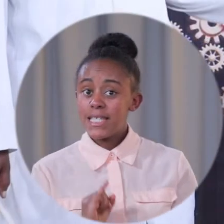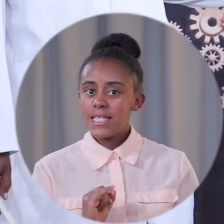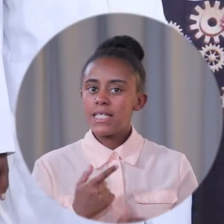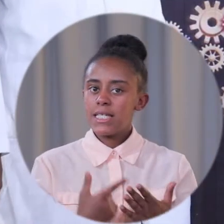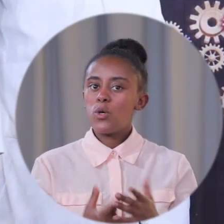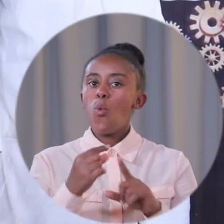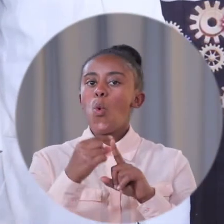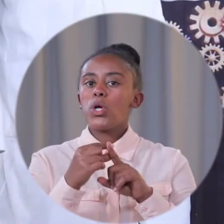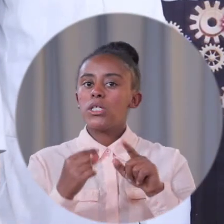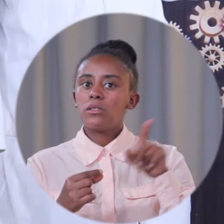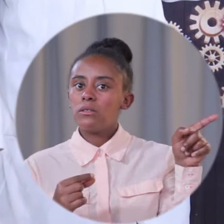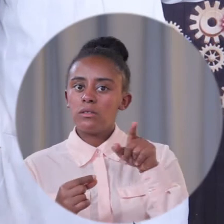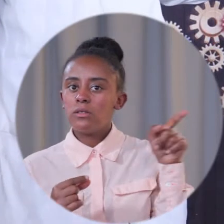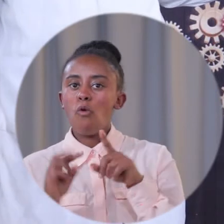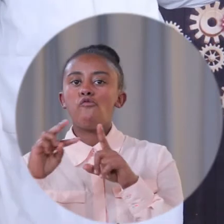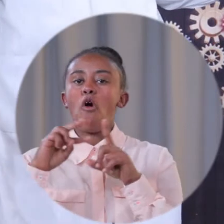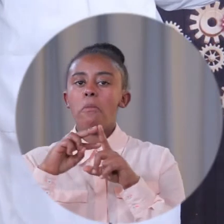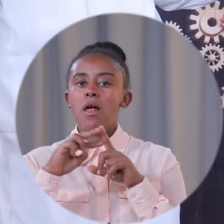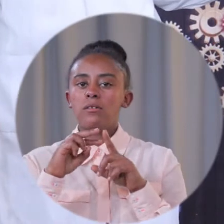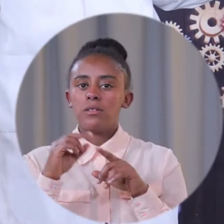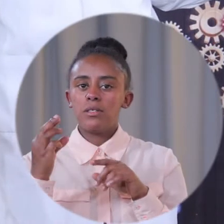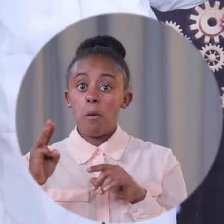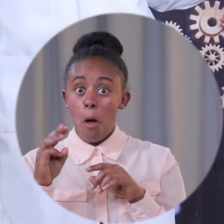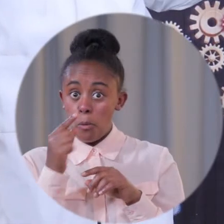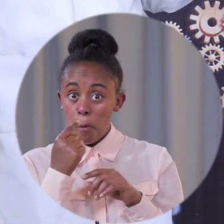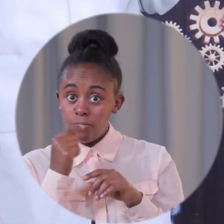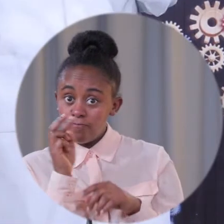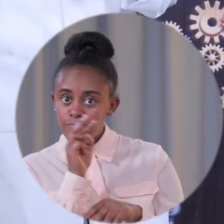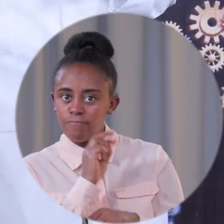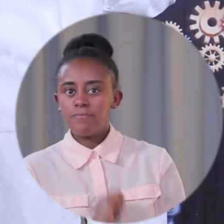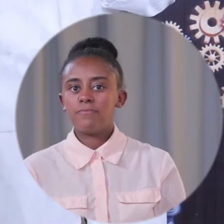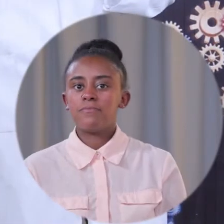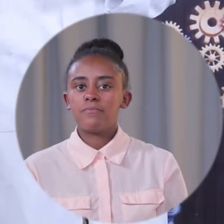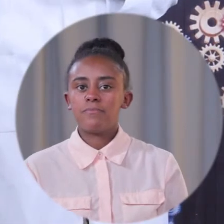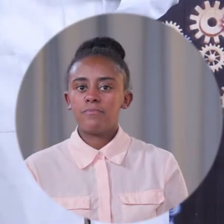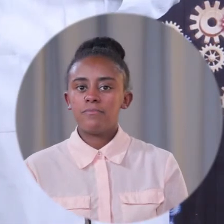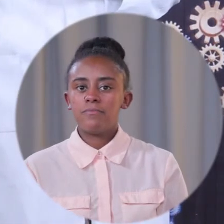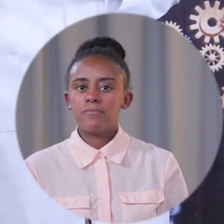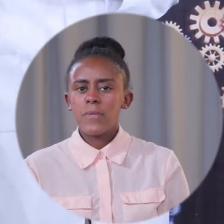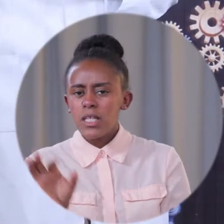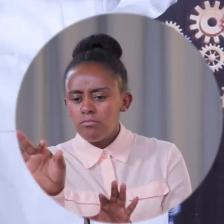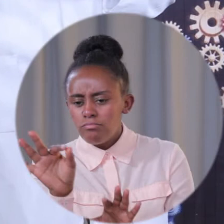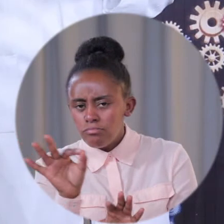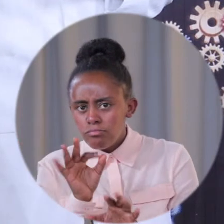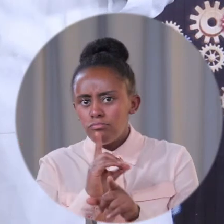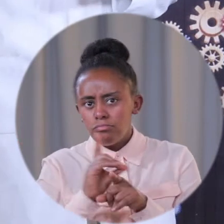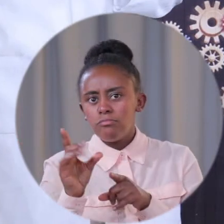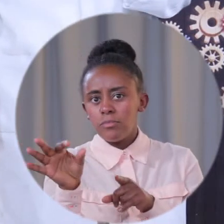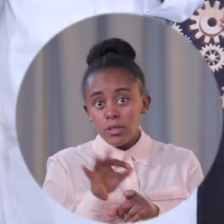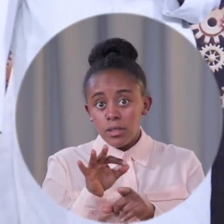these words. This is vocabulary. These words are directly taken from the reading passage